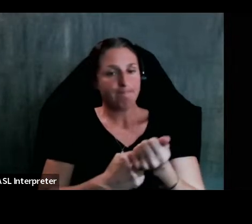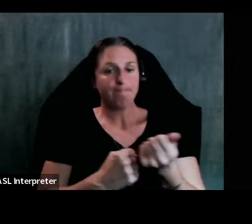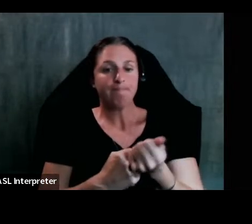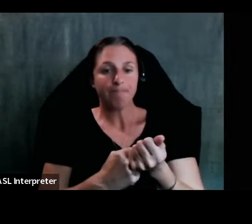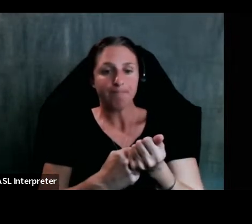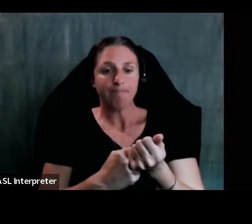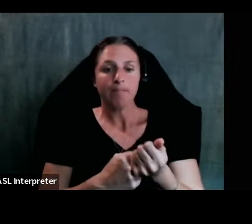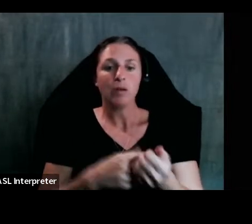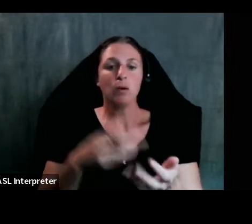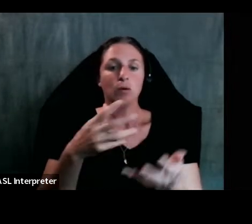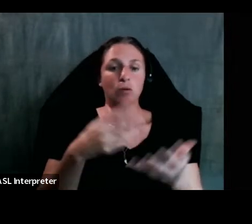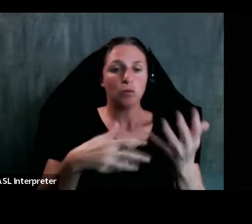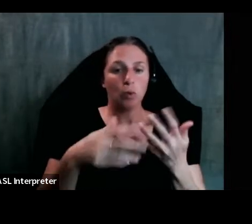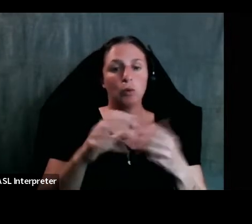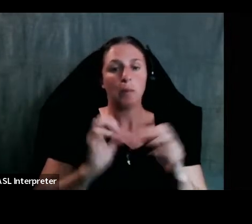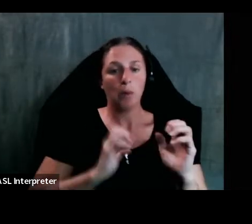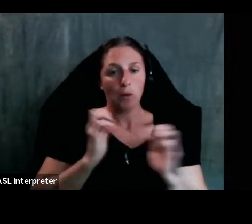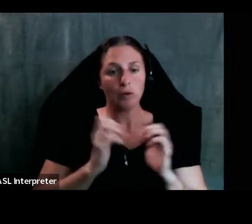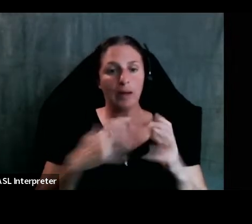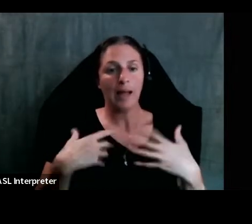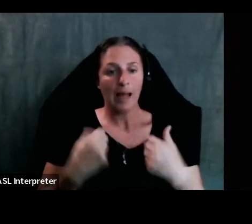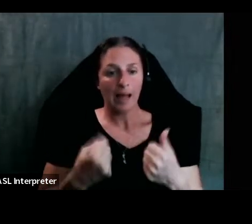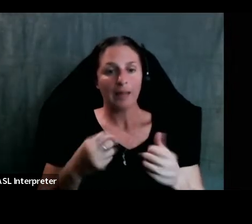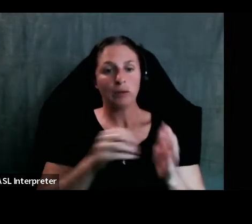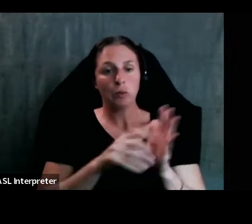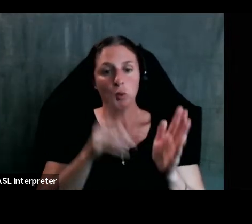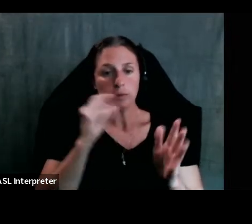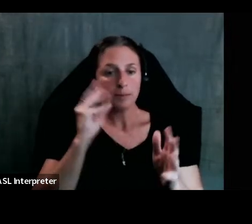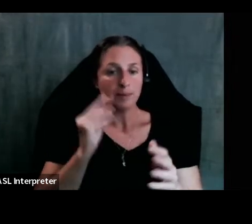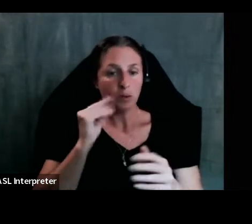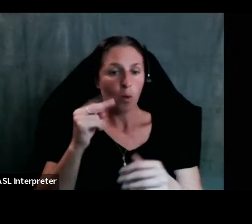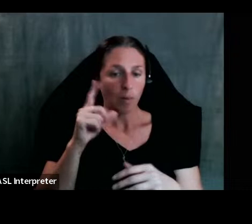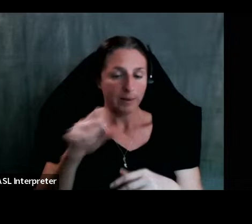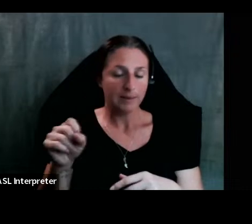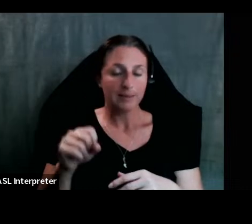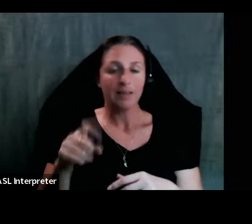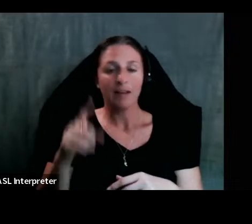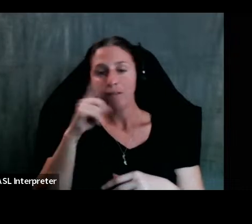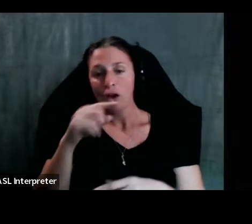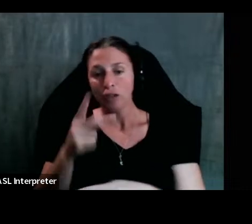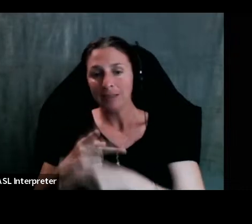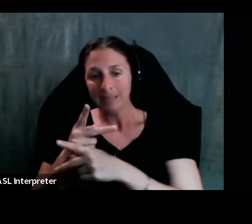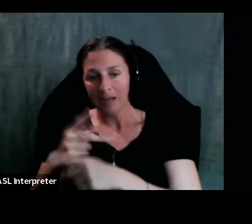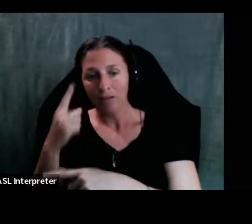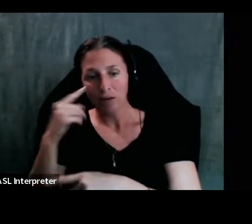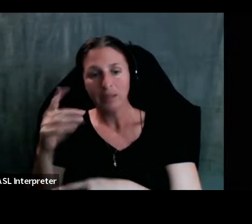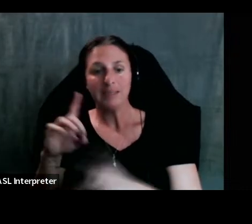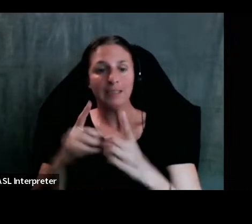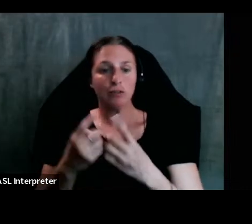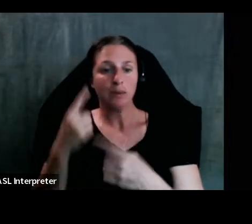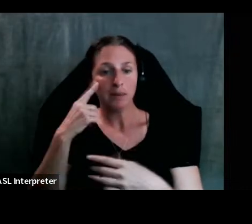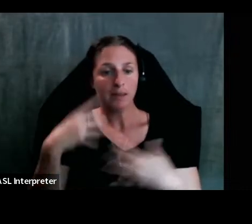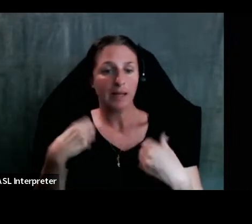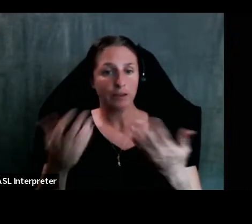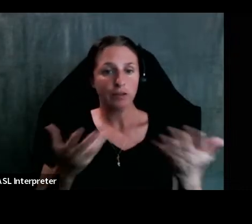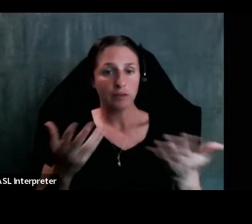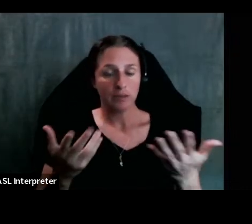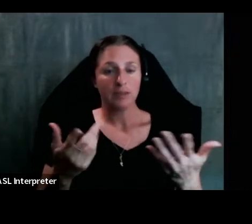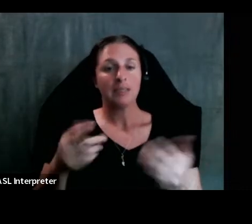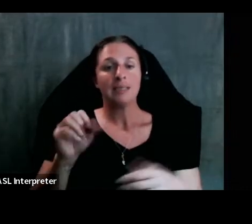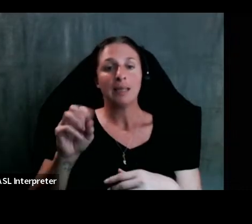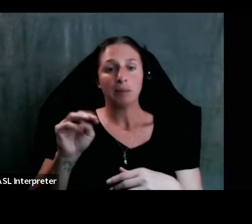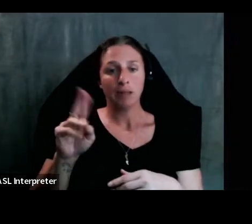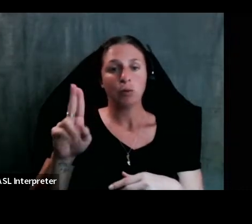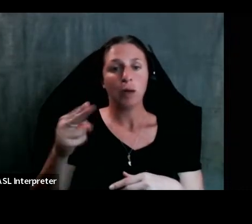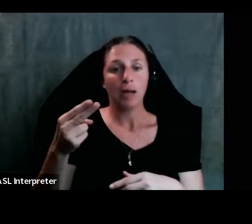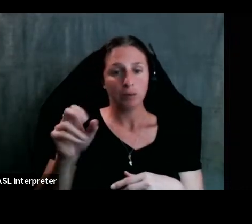students experiencing homelessness and who are in foster care through the district's mental health services. Therefore, be it resolved that the San Mateo